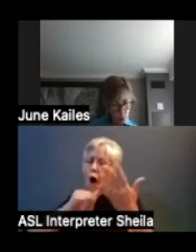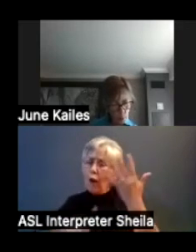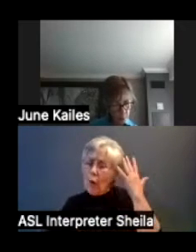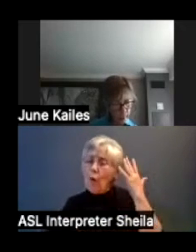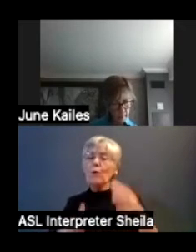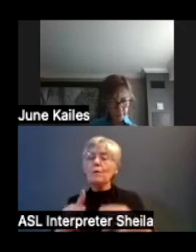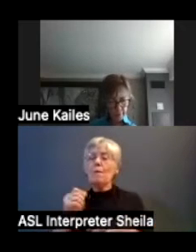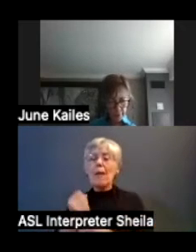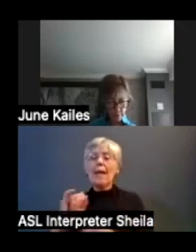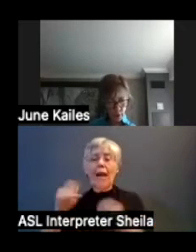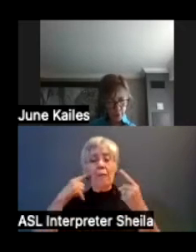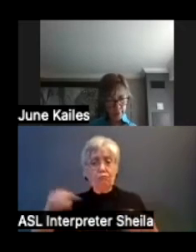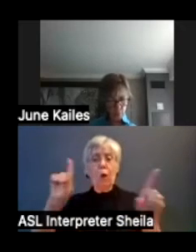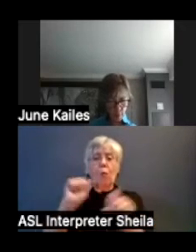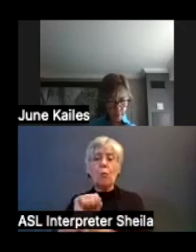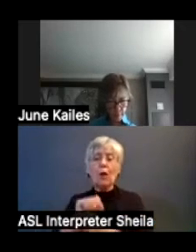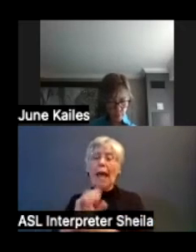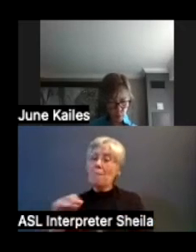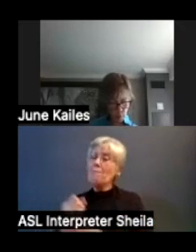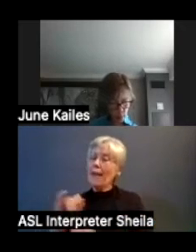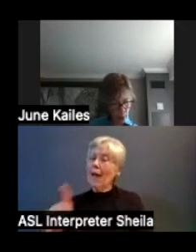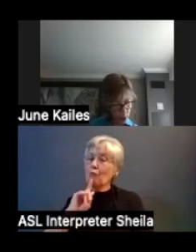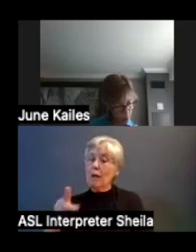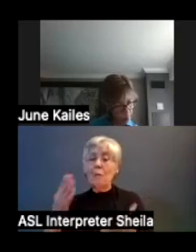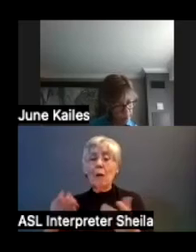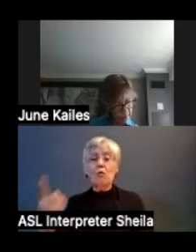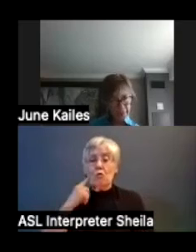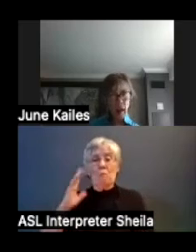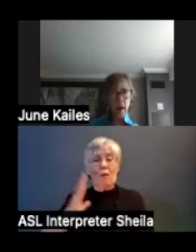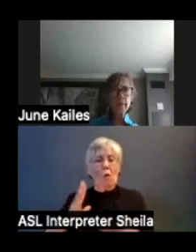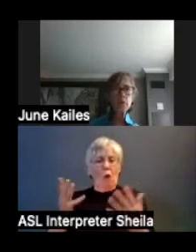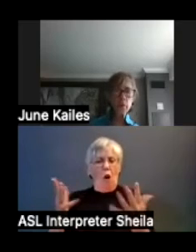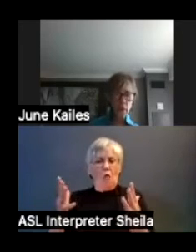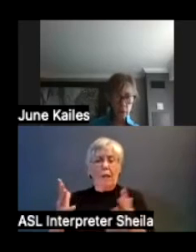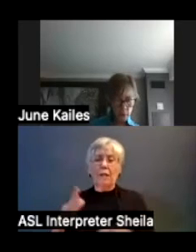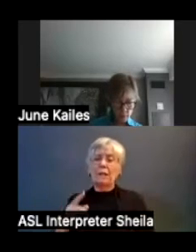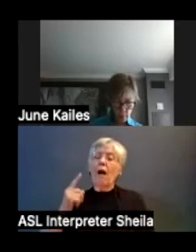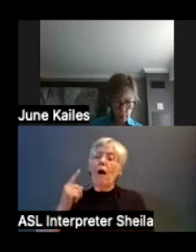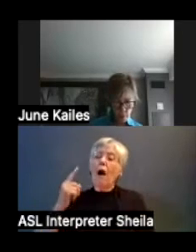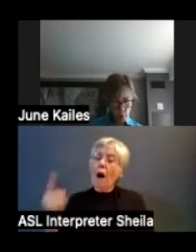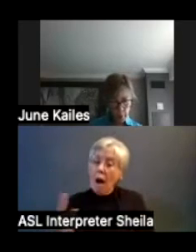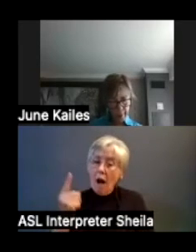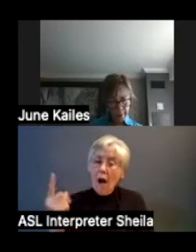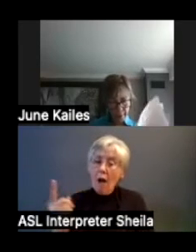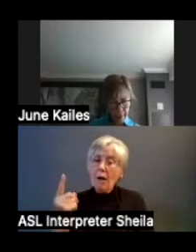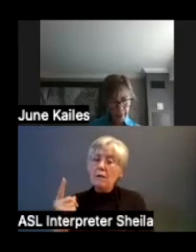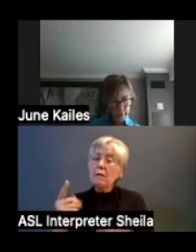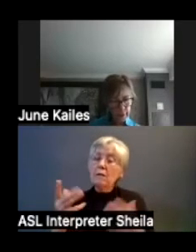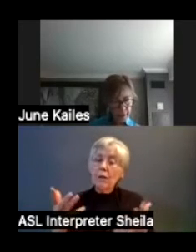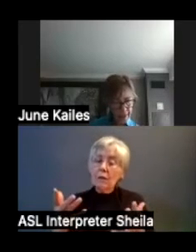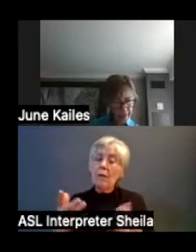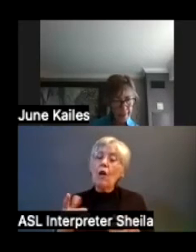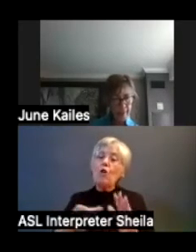So you probably have heard this one before, but it's always worth reviewing